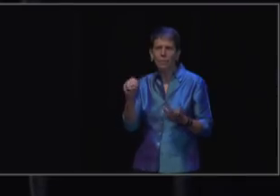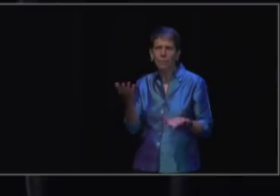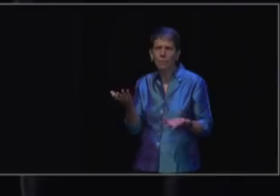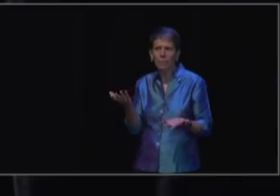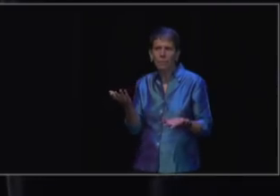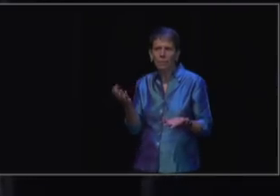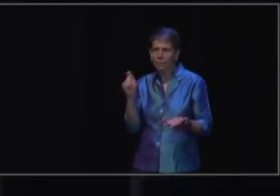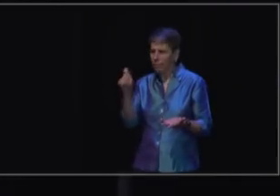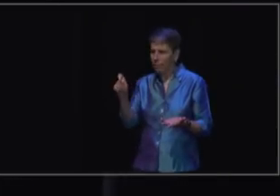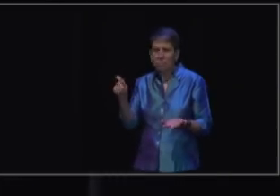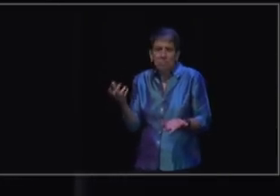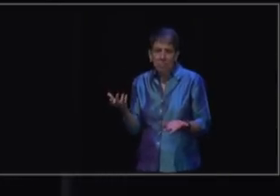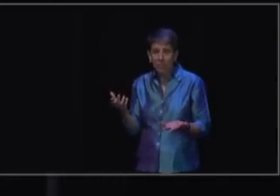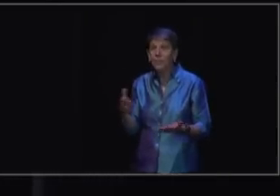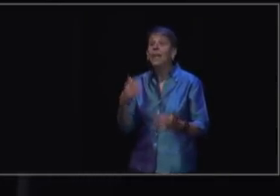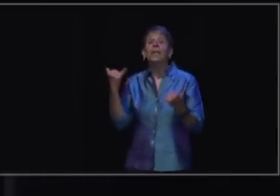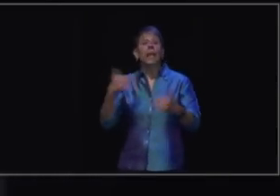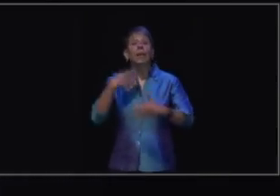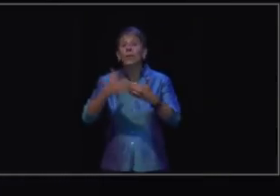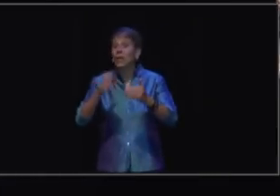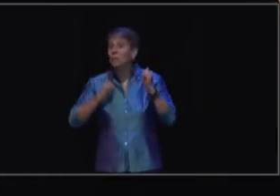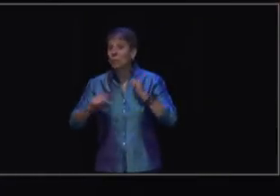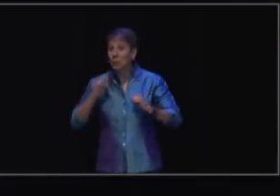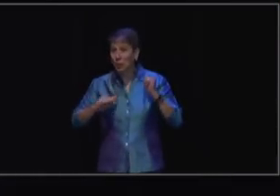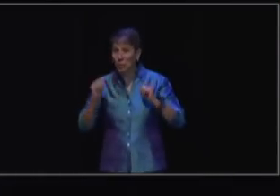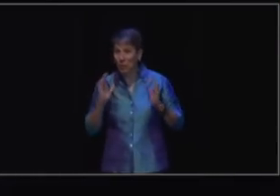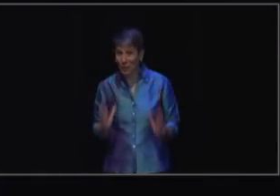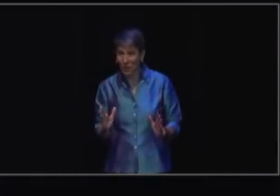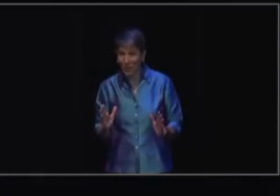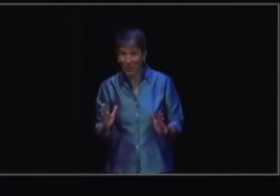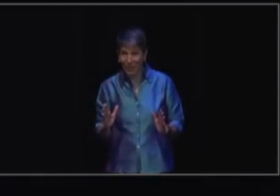Our next performer,